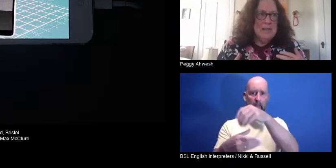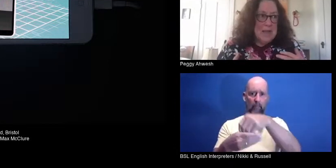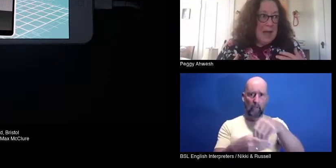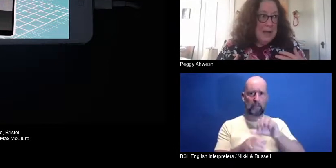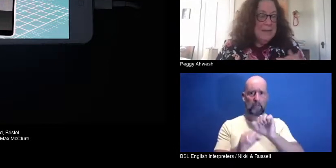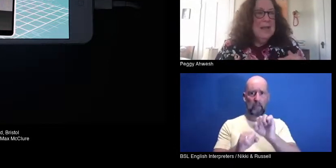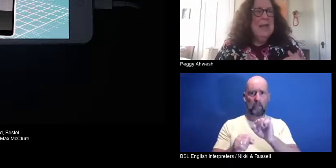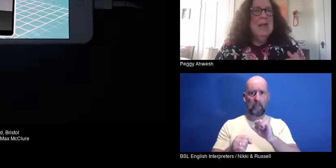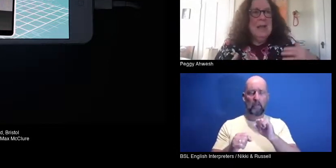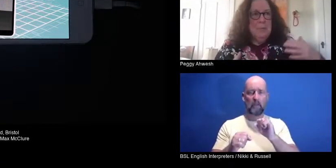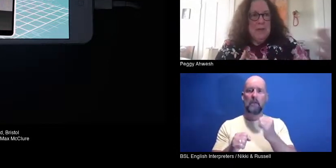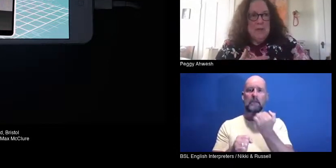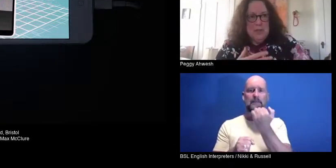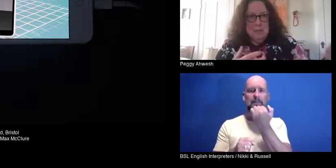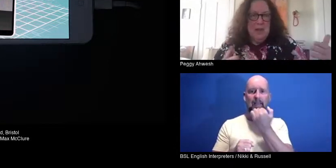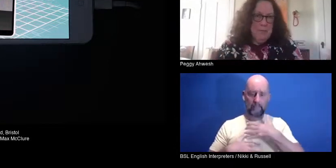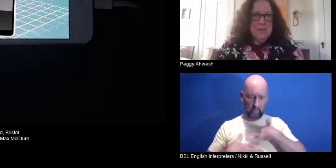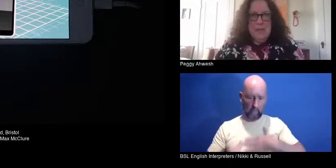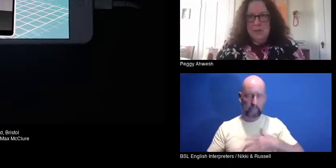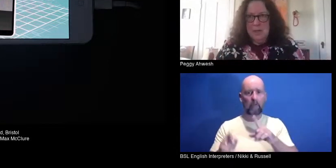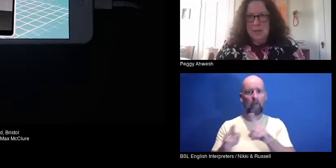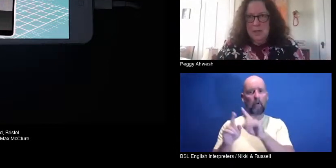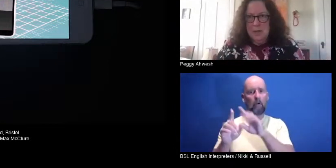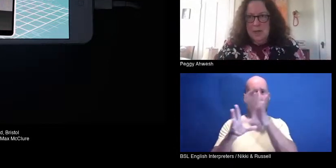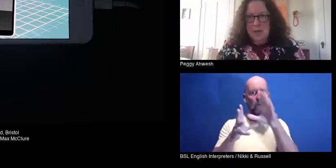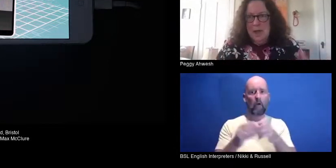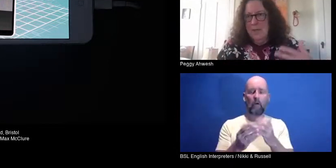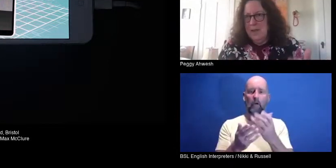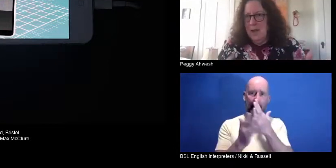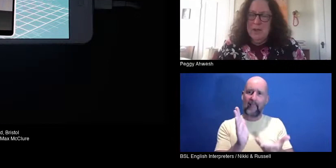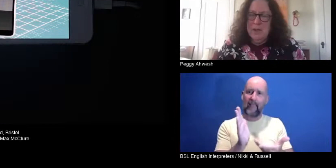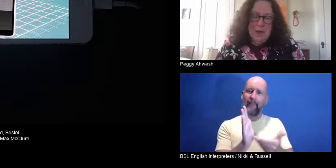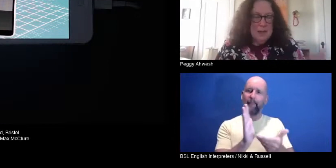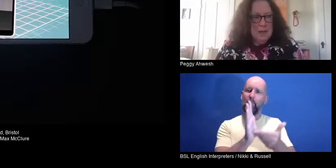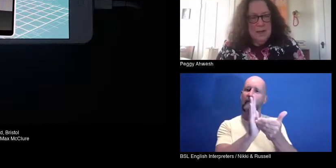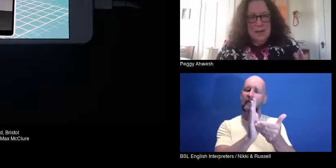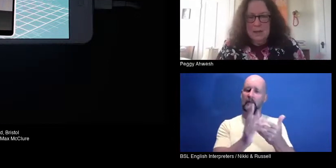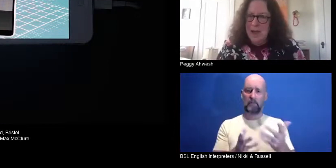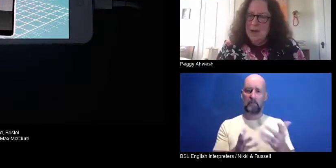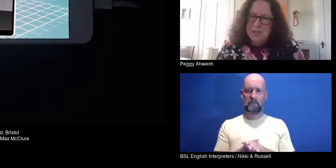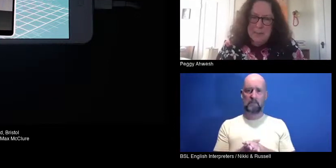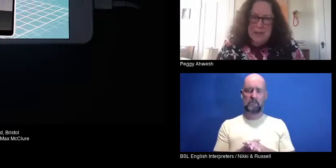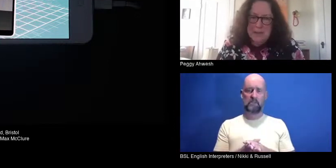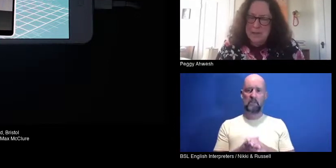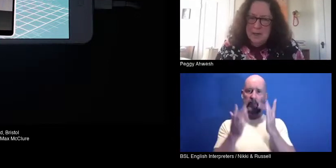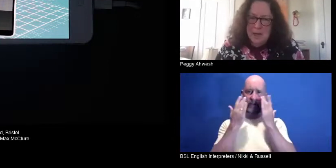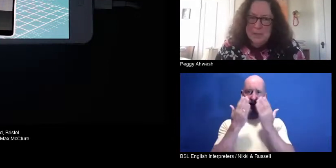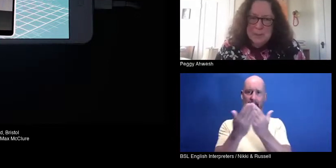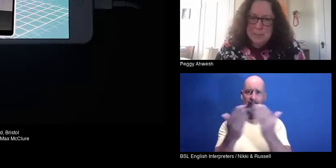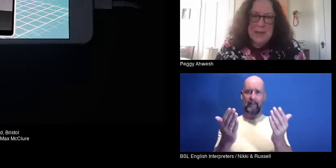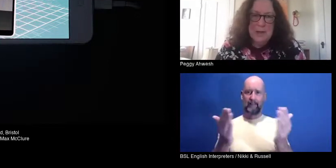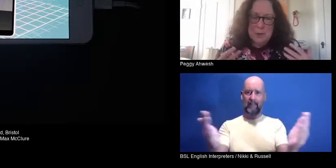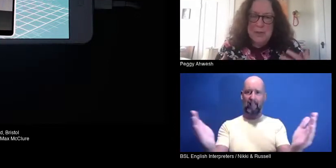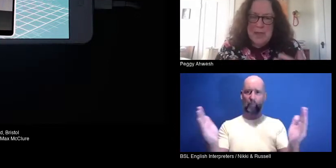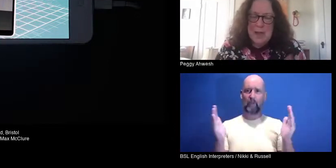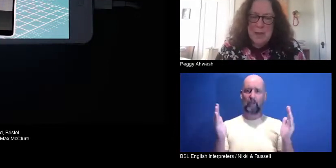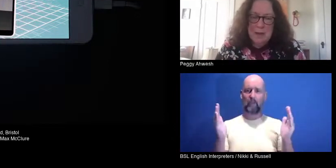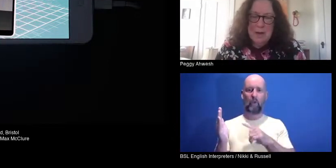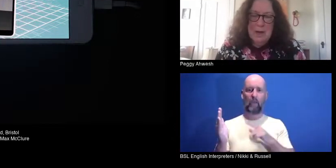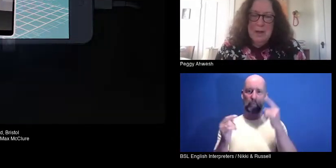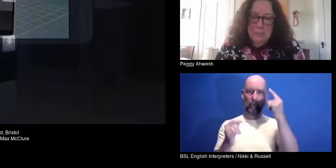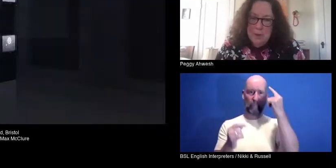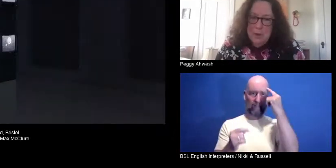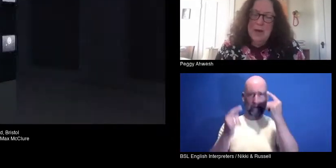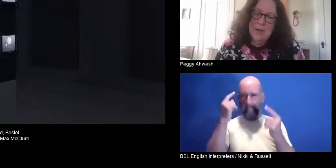body size in relationship to improvisation. Now in a gallery space, it comes into play because you're thinking